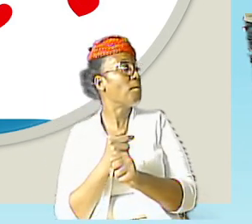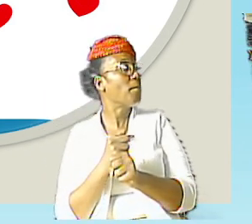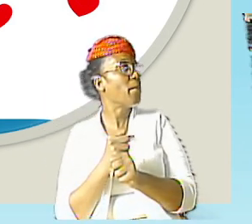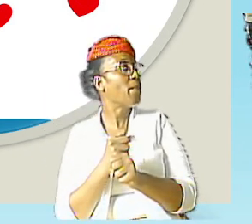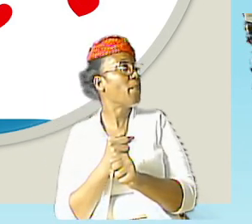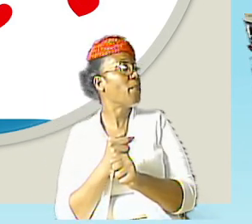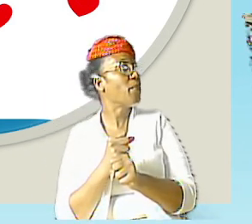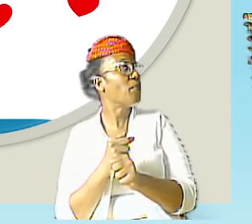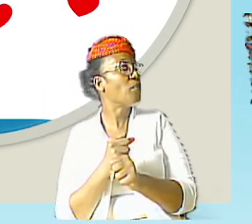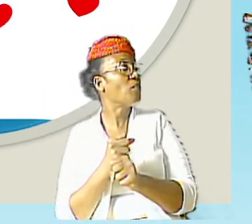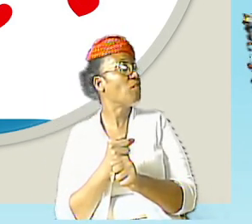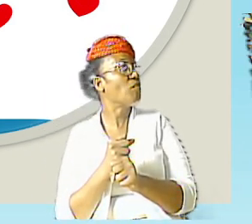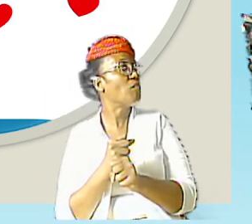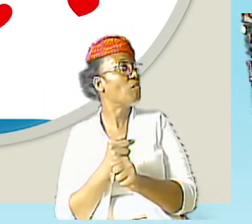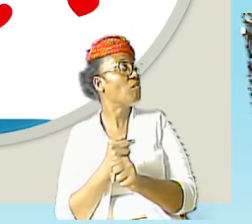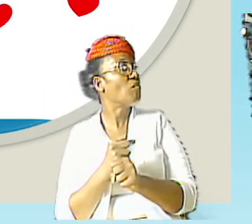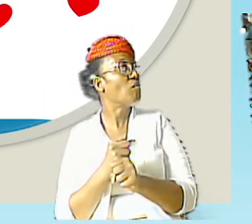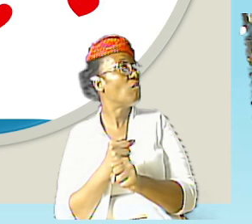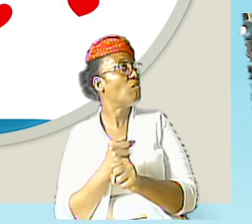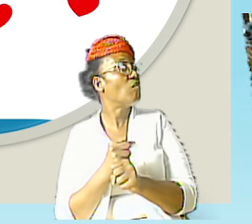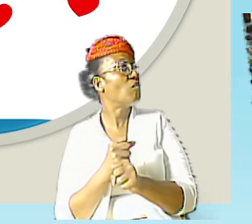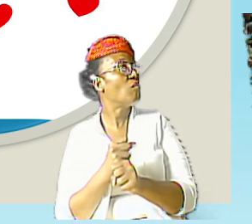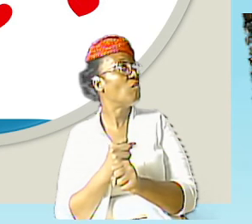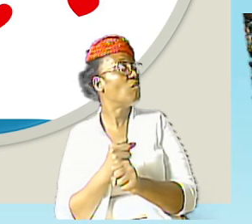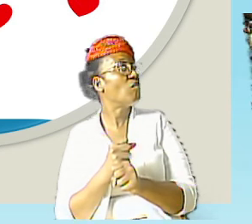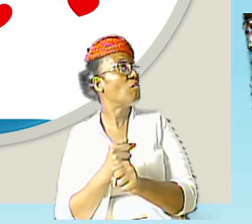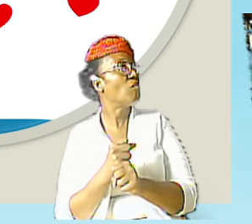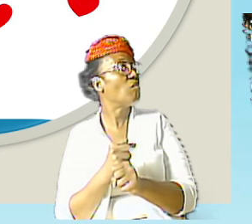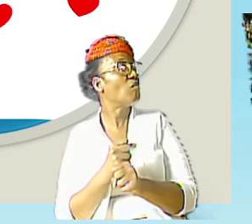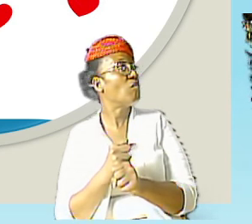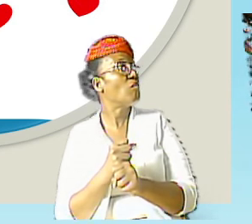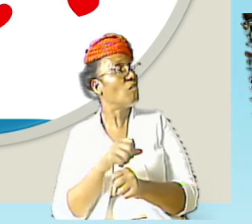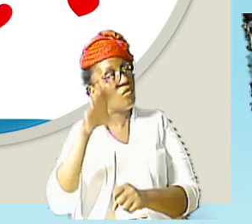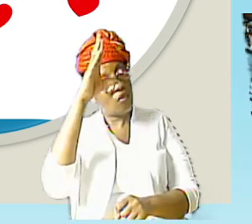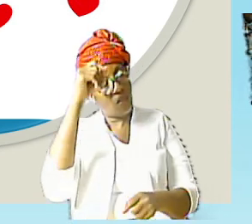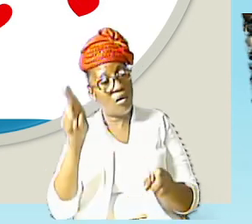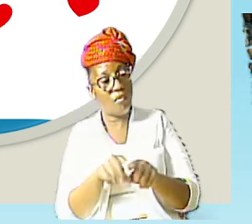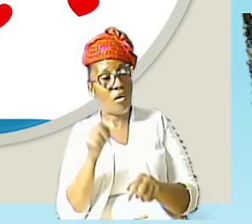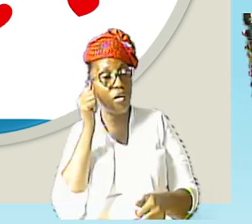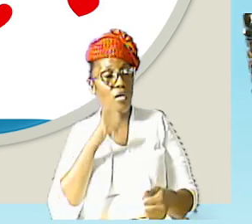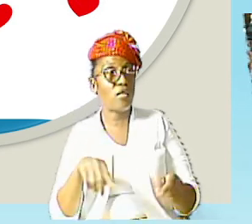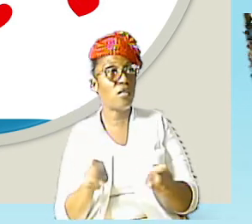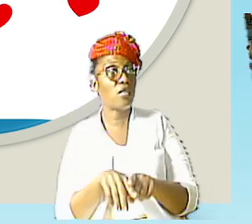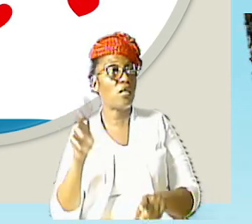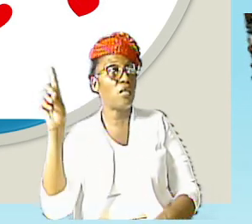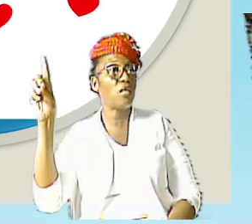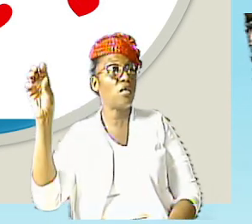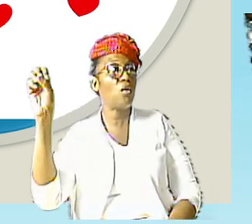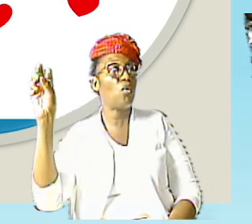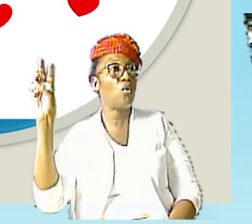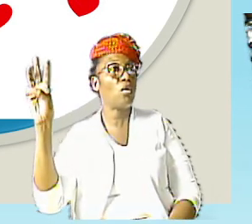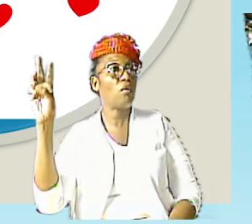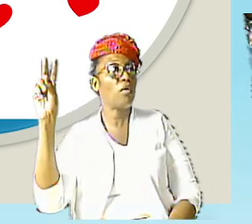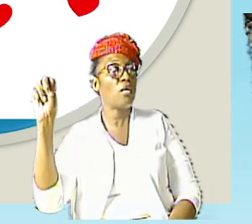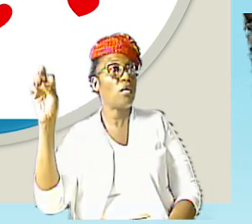God. Everton and Barbara Dona, March